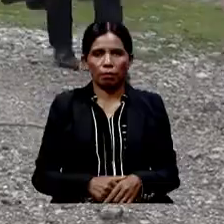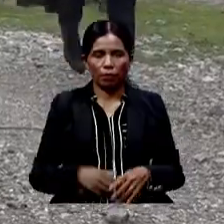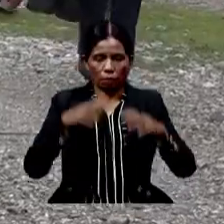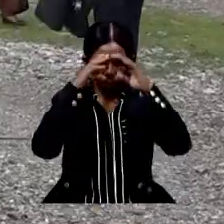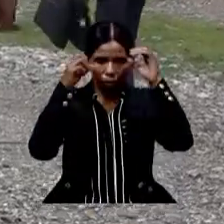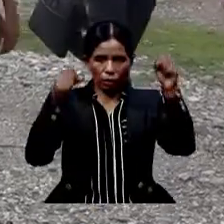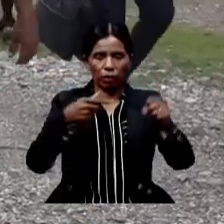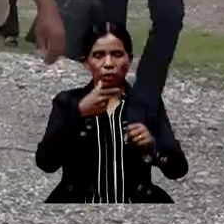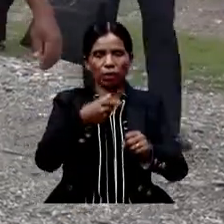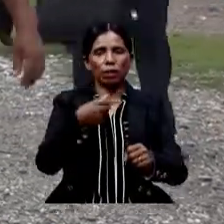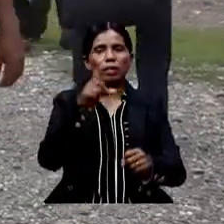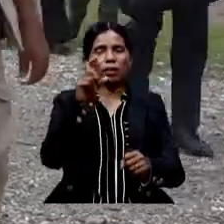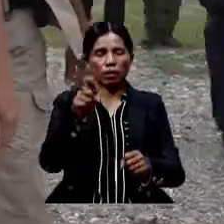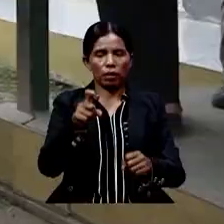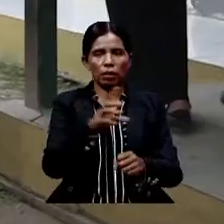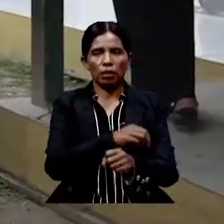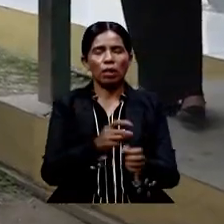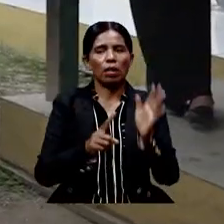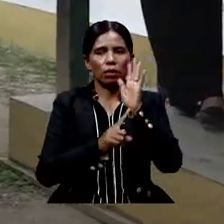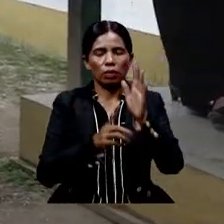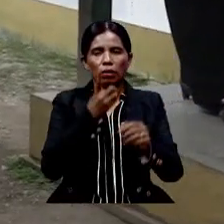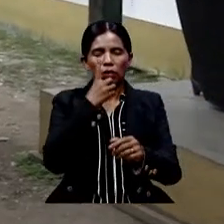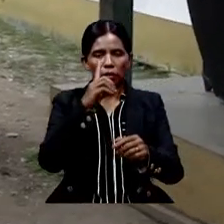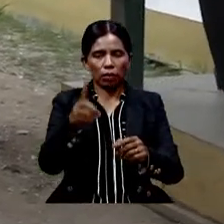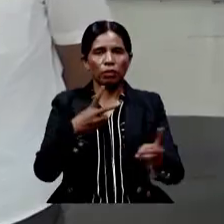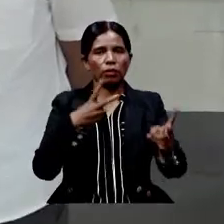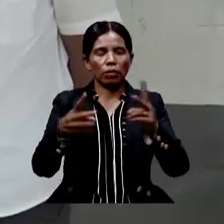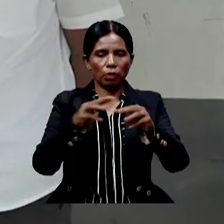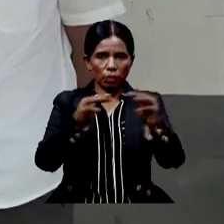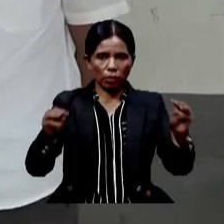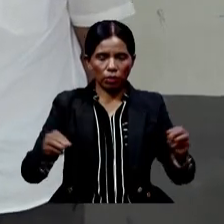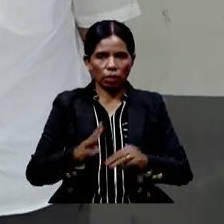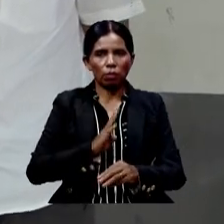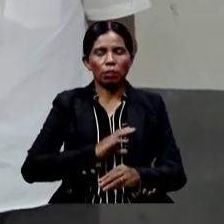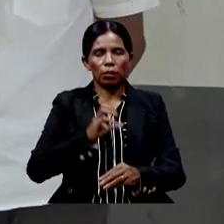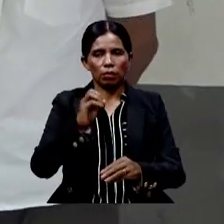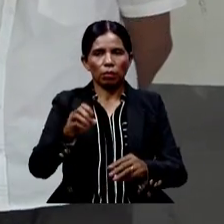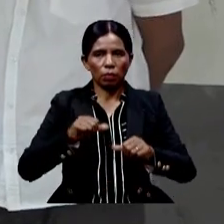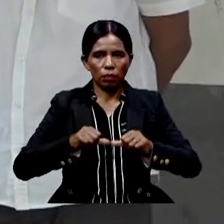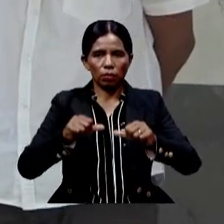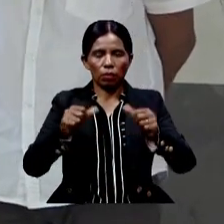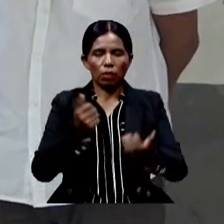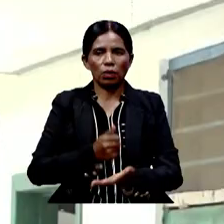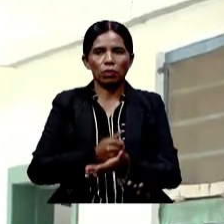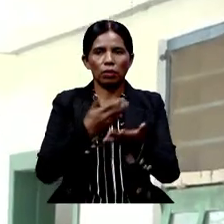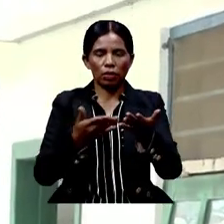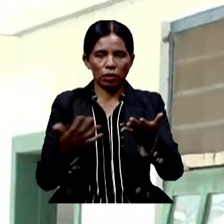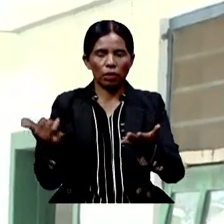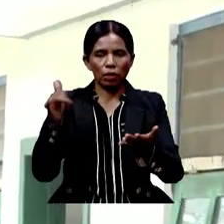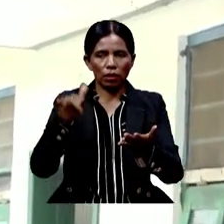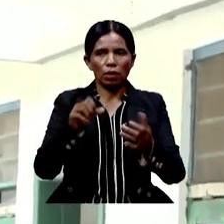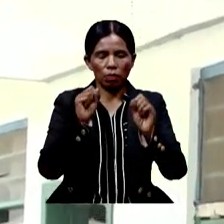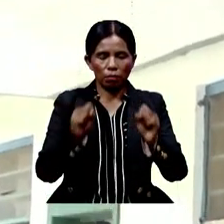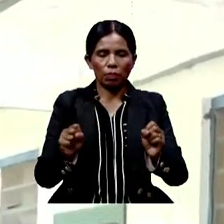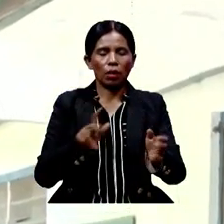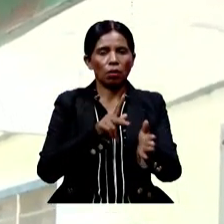Presidente GSIS Foundation ha to declaração ne ha foi enviado para o município Bobonaro onde continua apoio equipamento hiraknebe bele